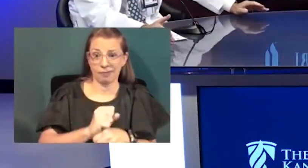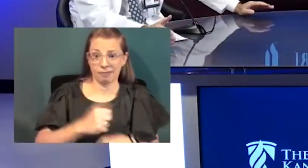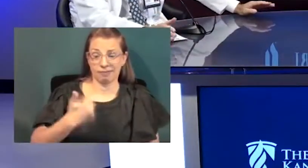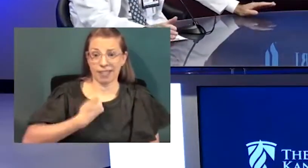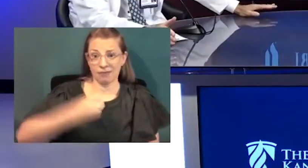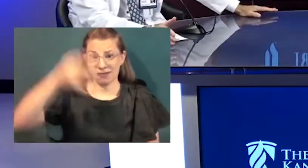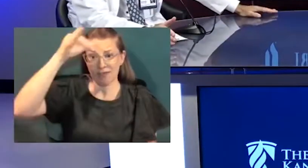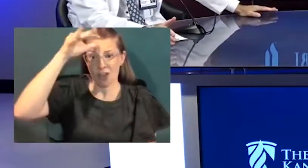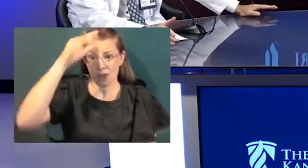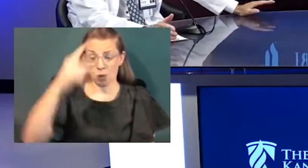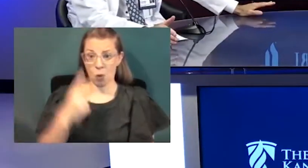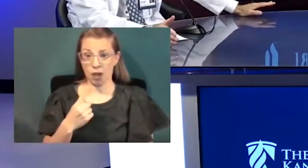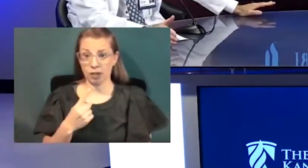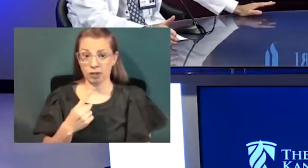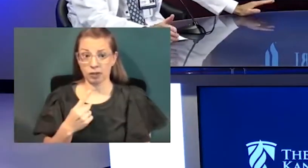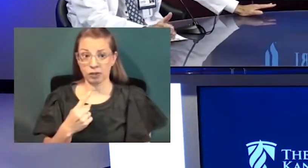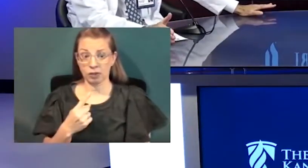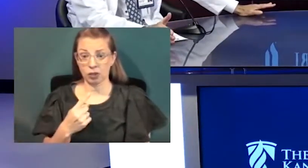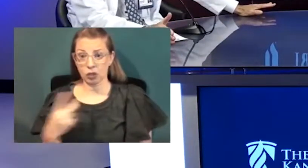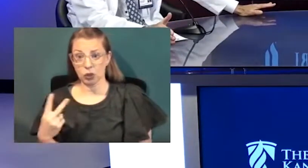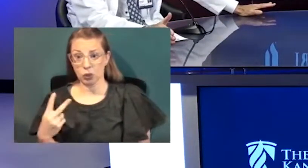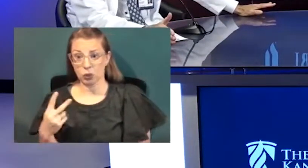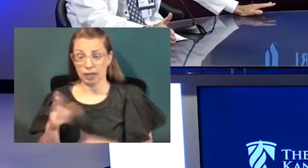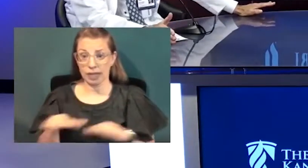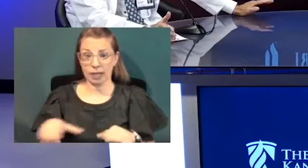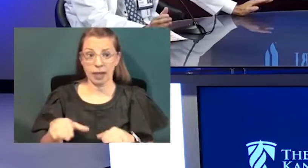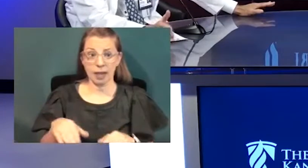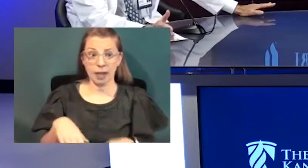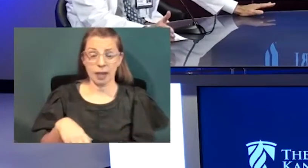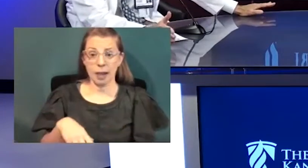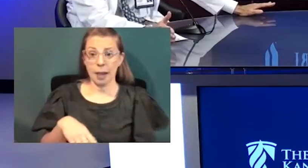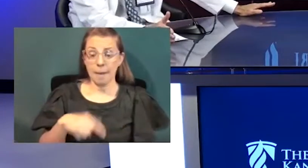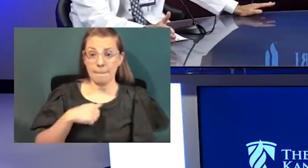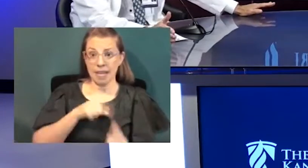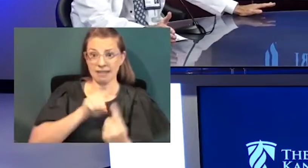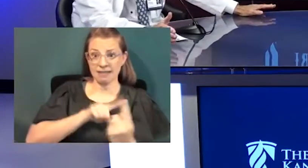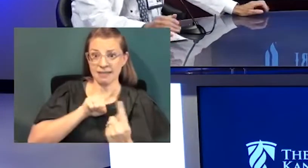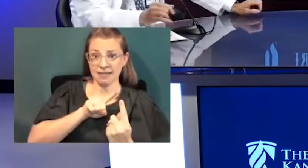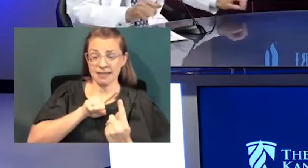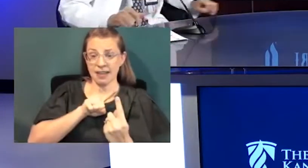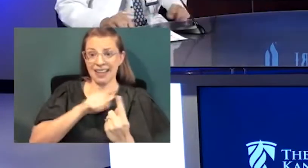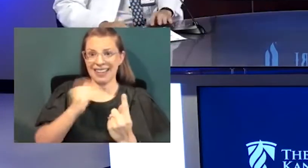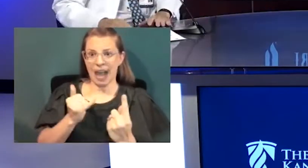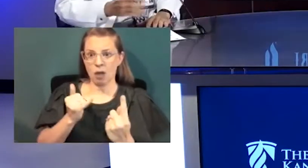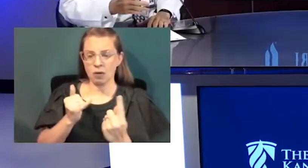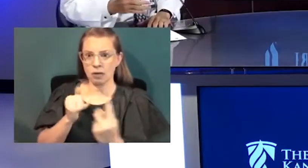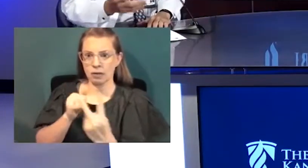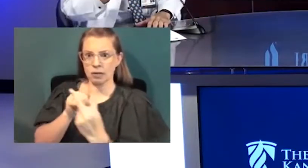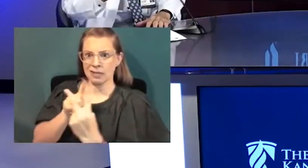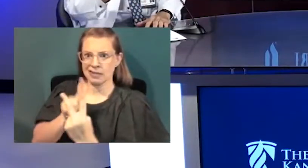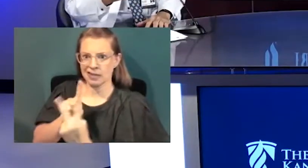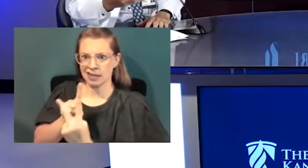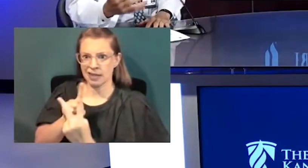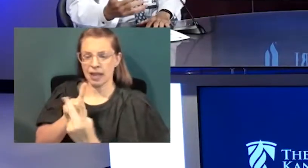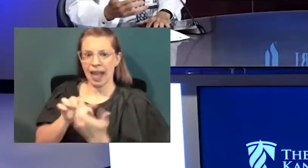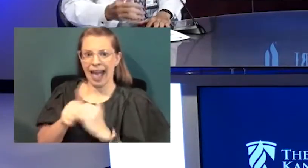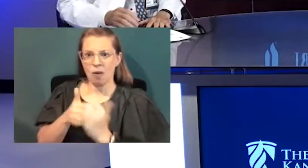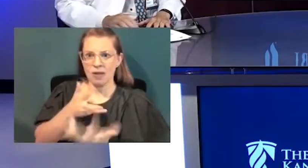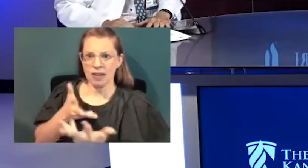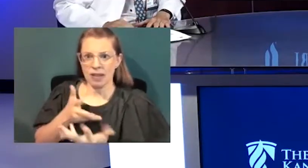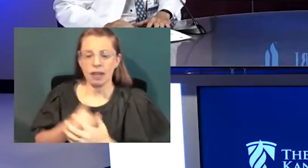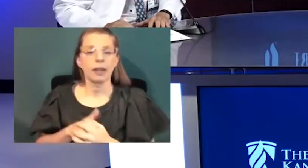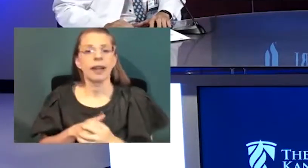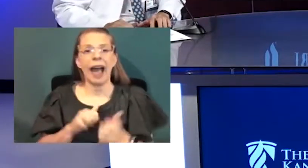"Dear, this is a problem. We're switching from a man-to-man to a zone defense. I don't know how this is going to work." Right. Those people are six. How do you do that? Oh, I